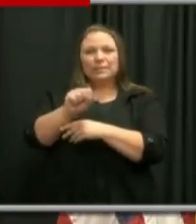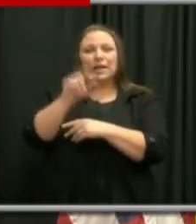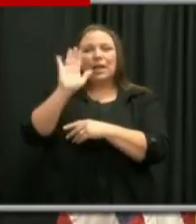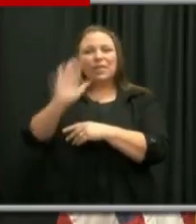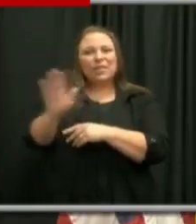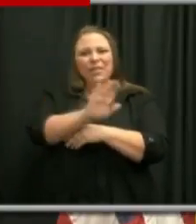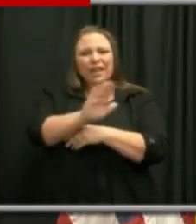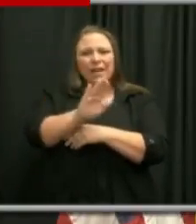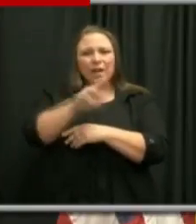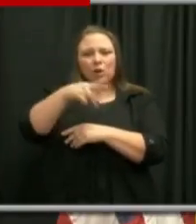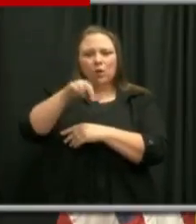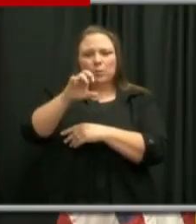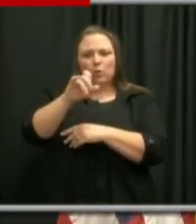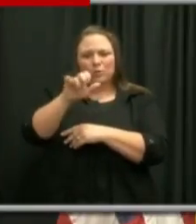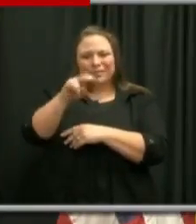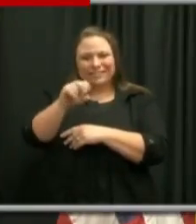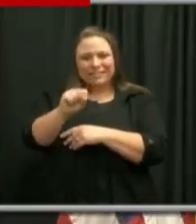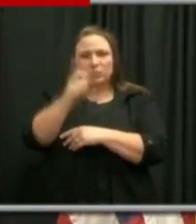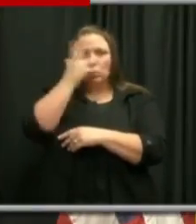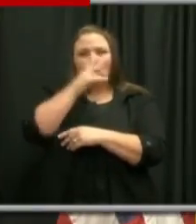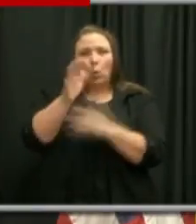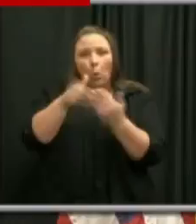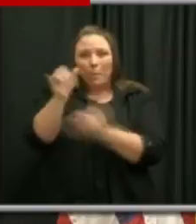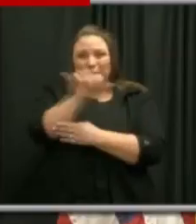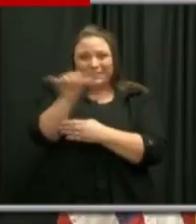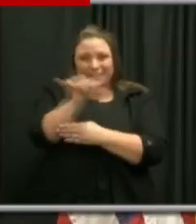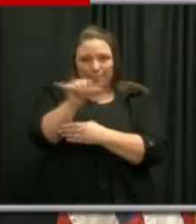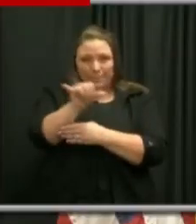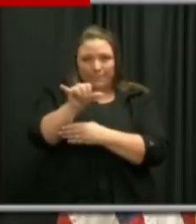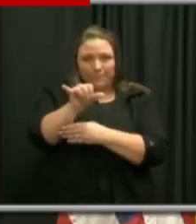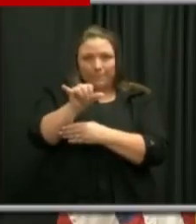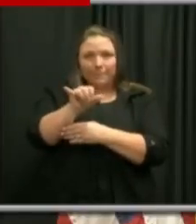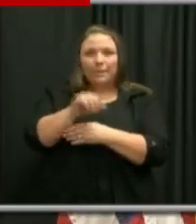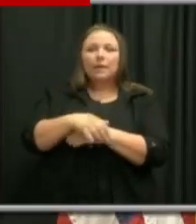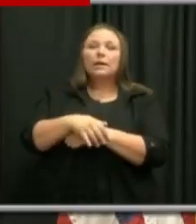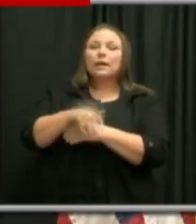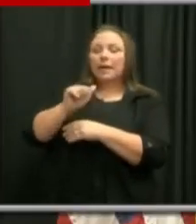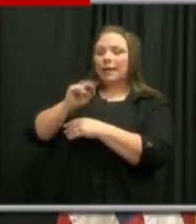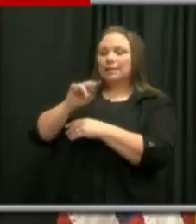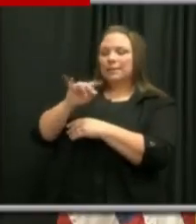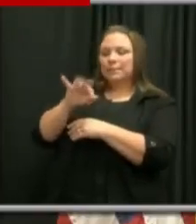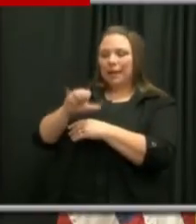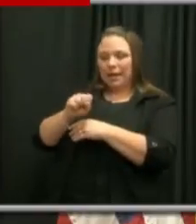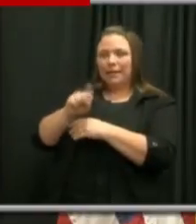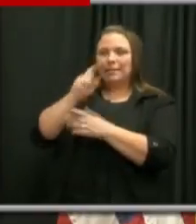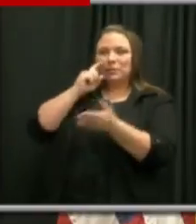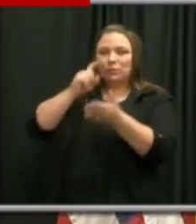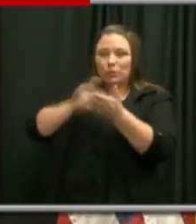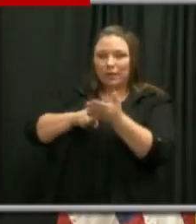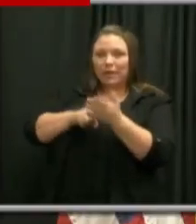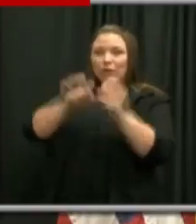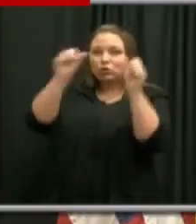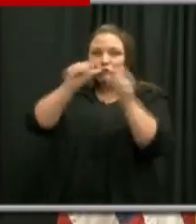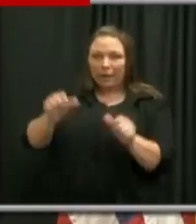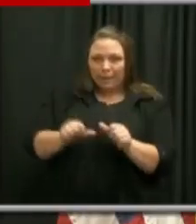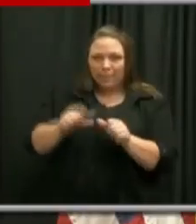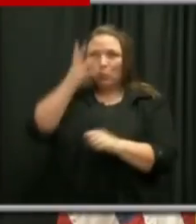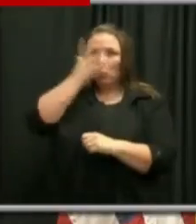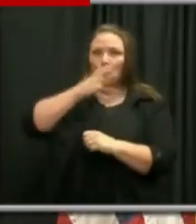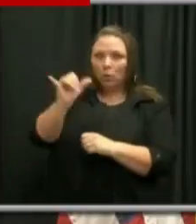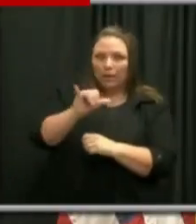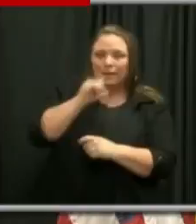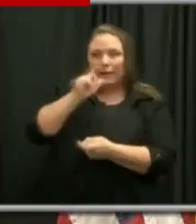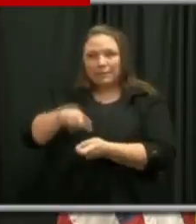their proteins look very similar. And antibodies recognize shapes of proteins or how these proteins look. What that means is